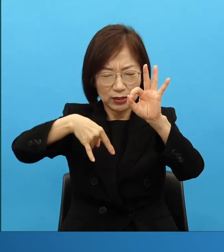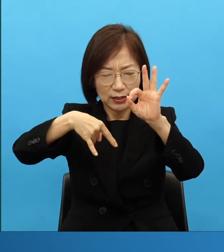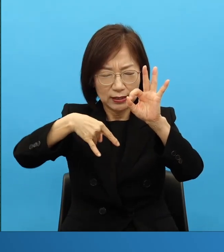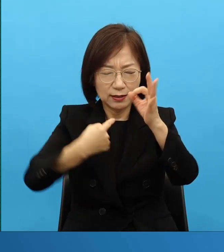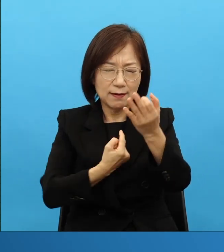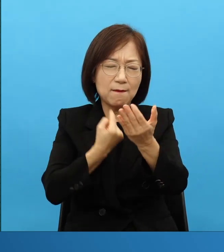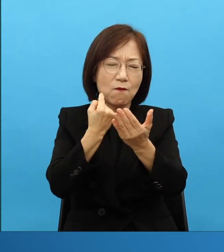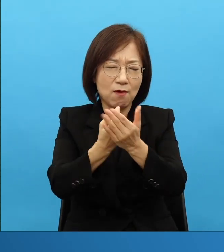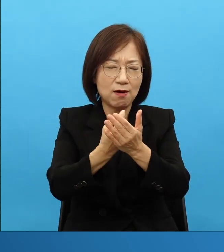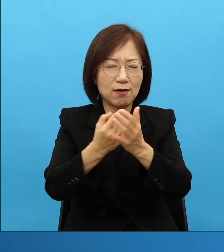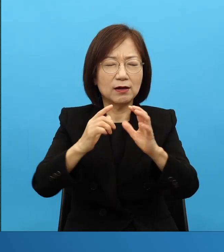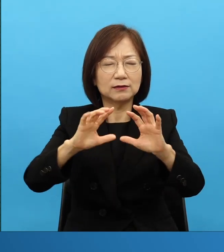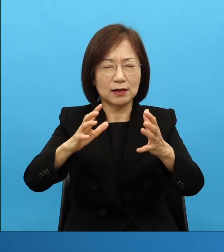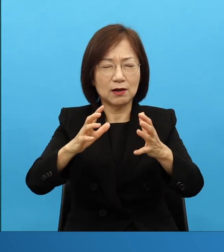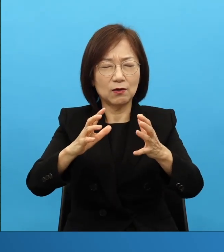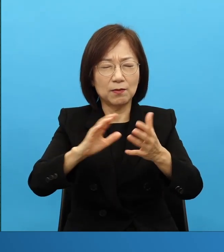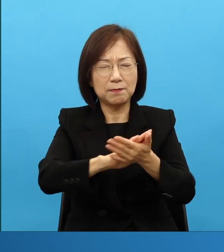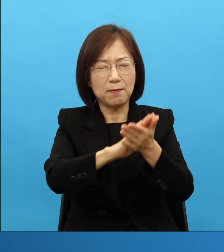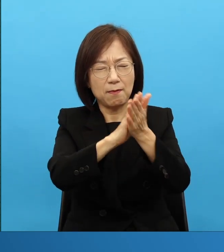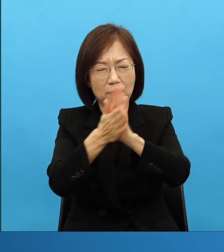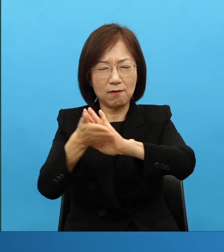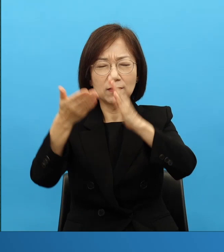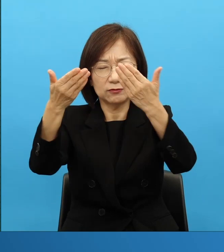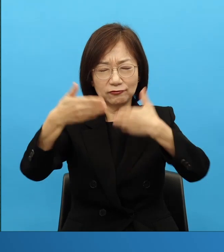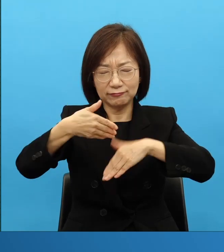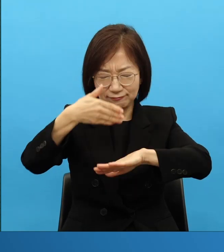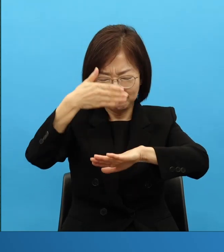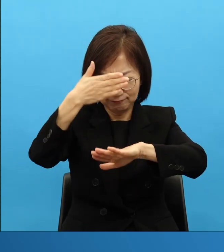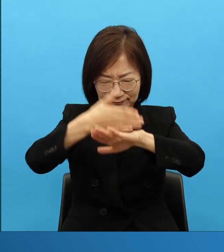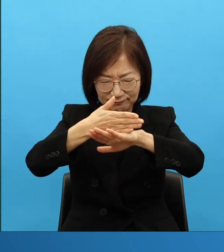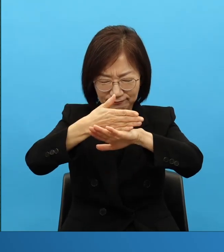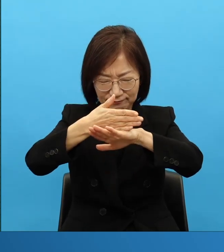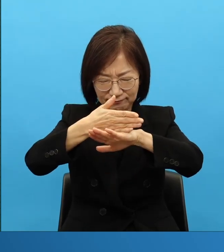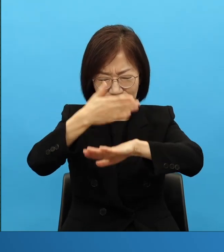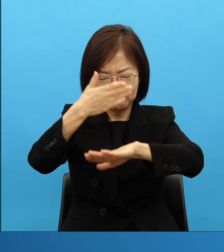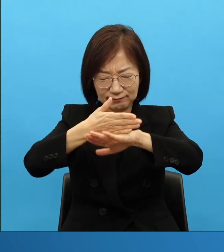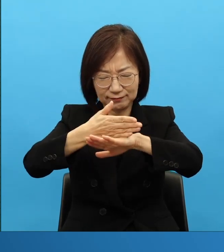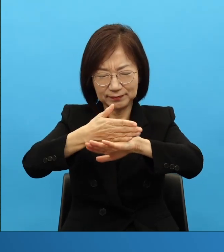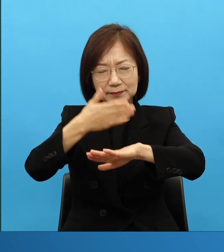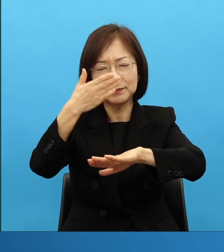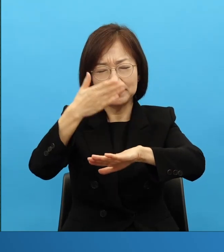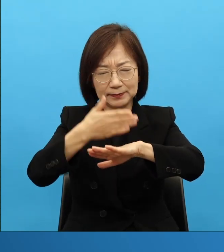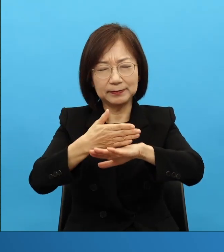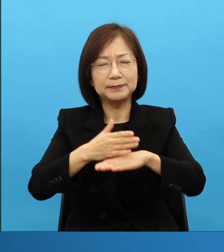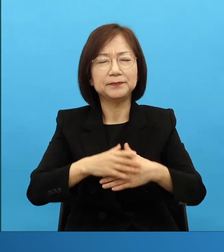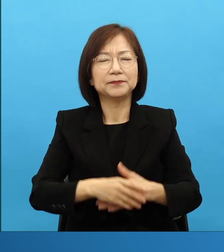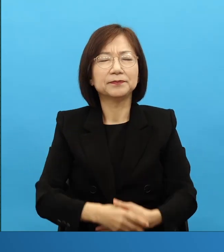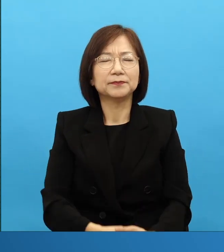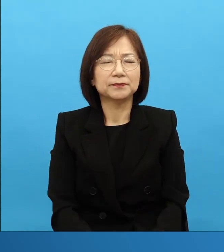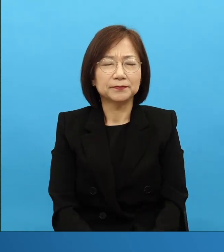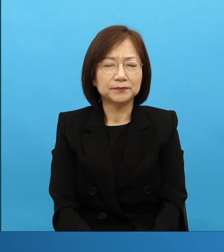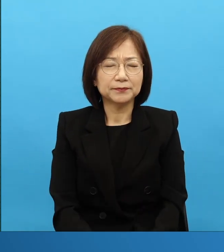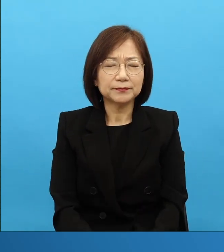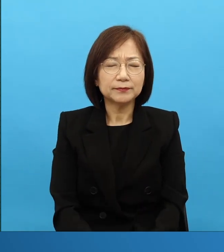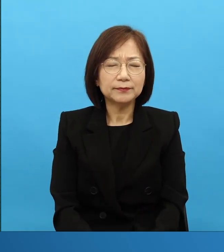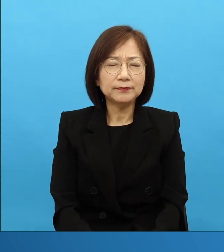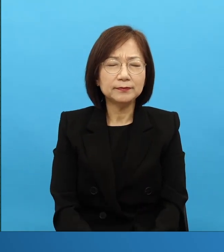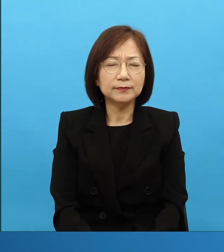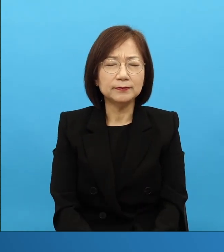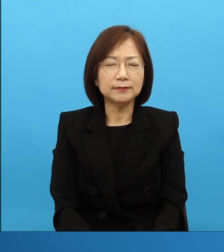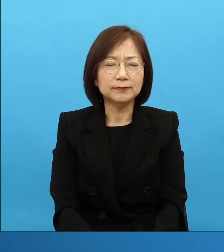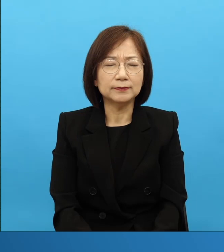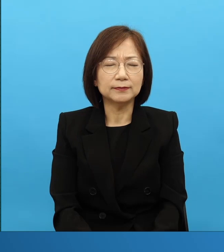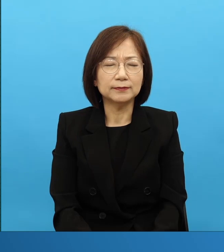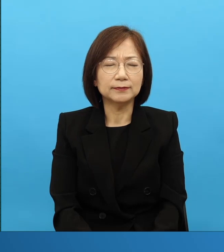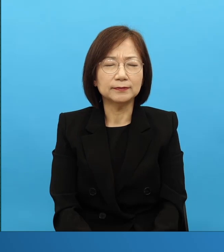grow into the second largest missionary power and developed it from being the most impoverished into the 10th wealthiest nation in the world.